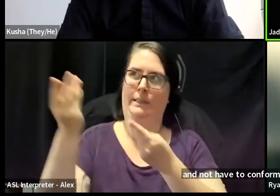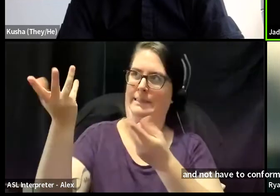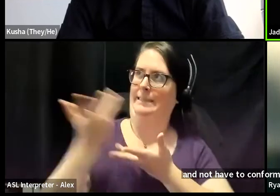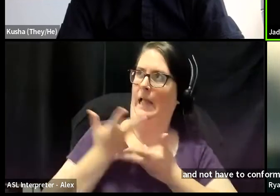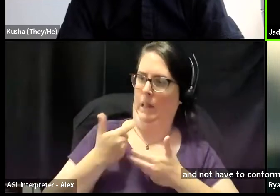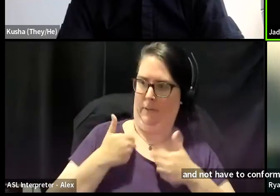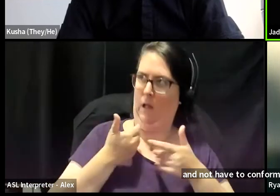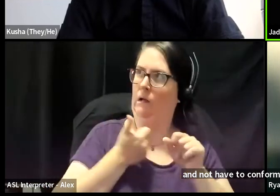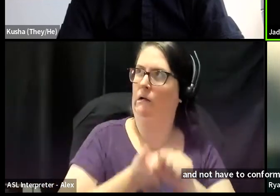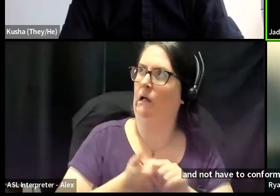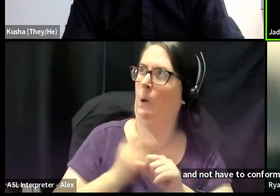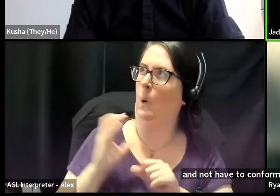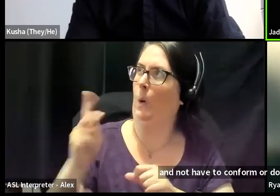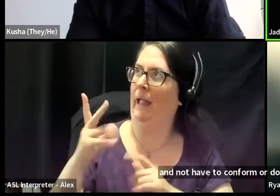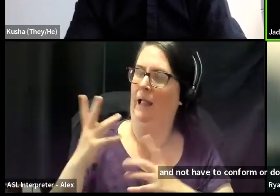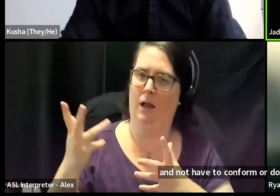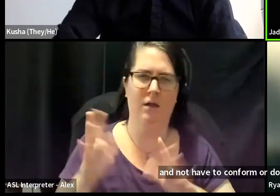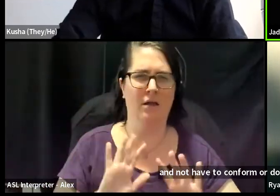do. But